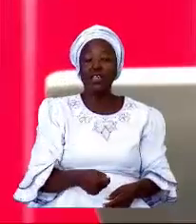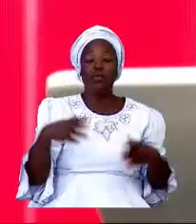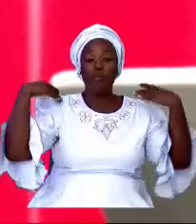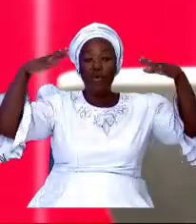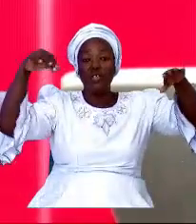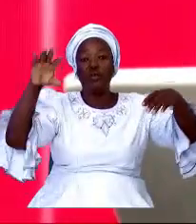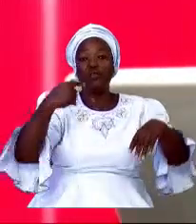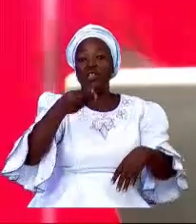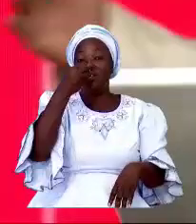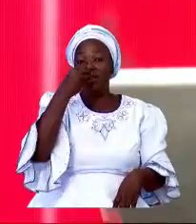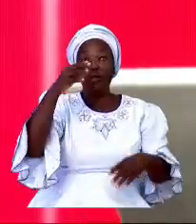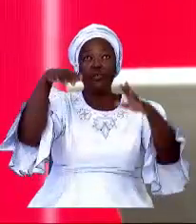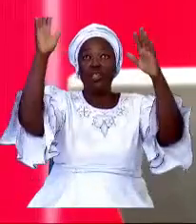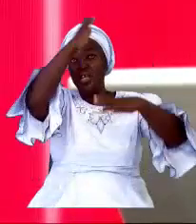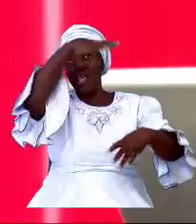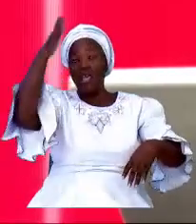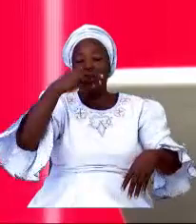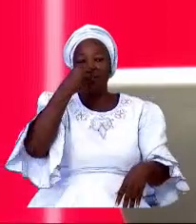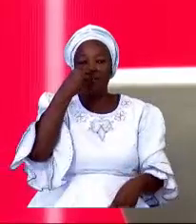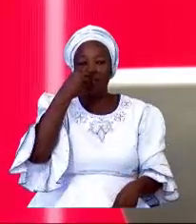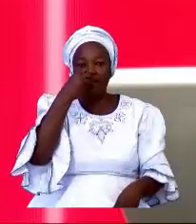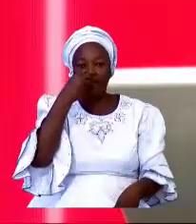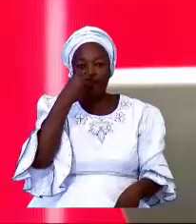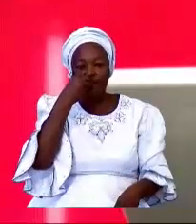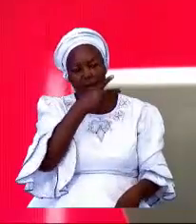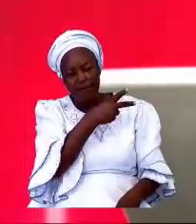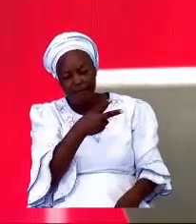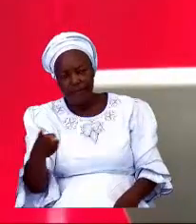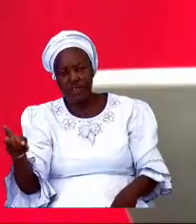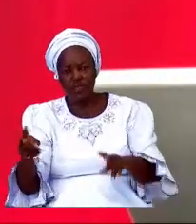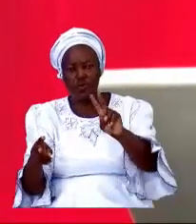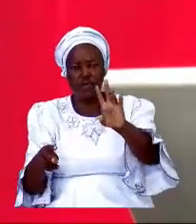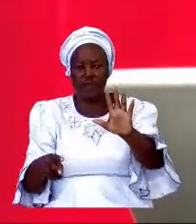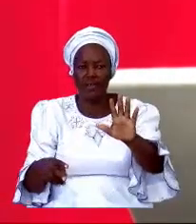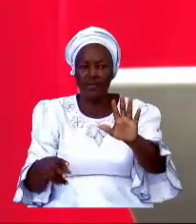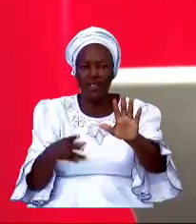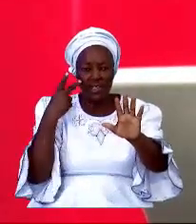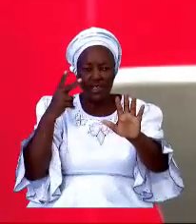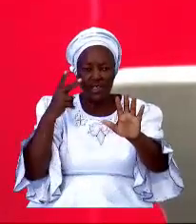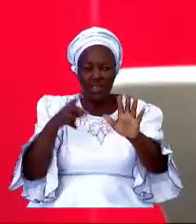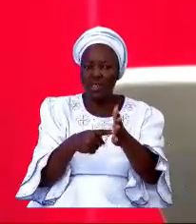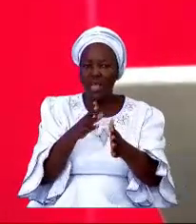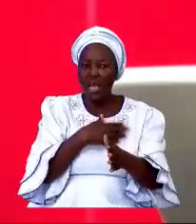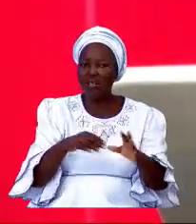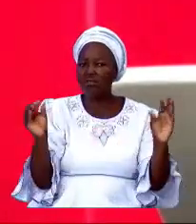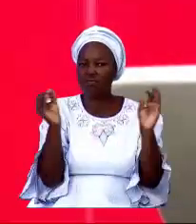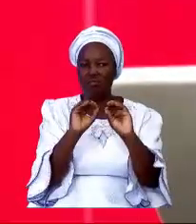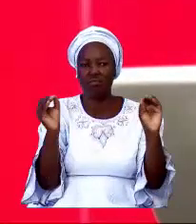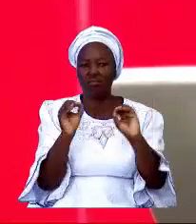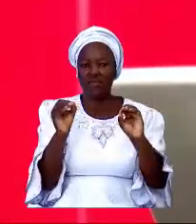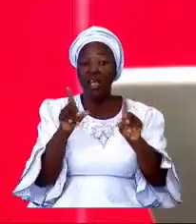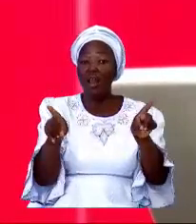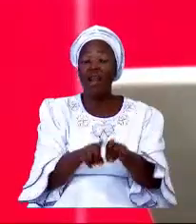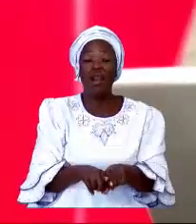the field shall the fowls of the air eat. Verse 25, look at this, look at